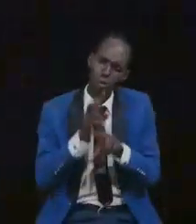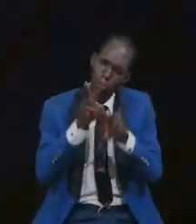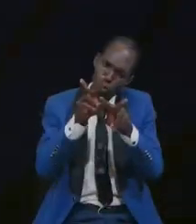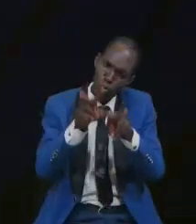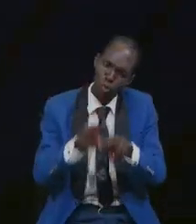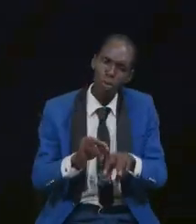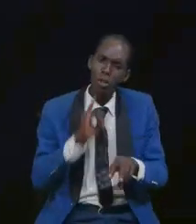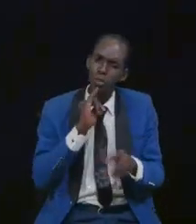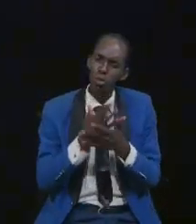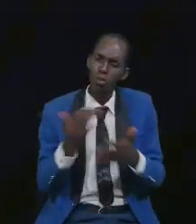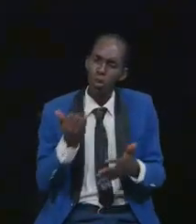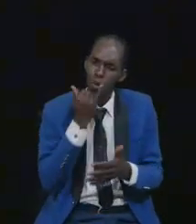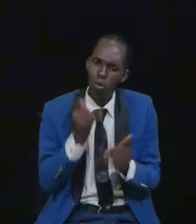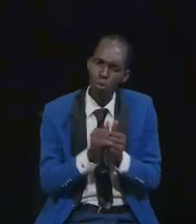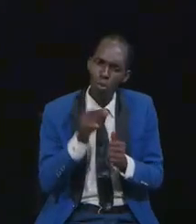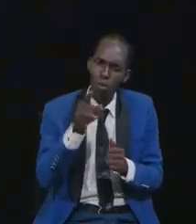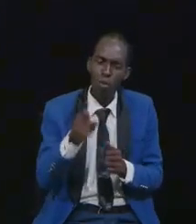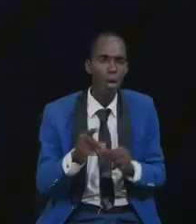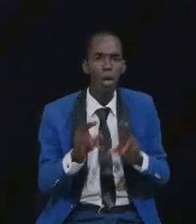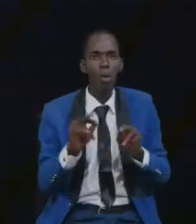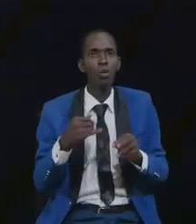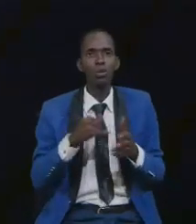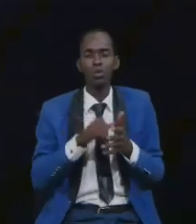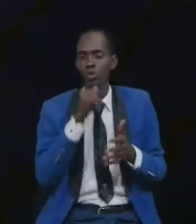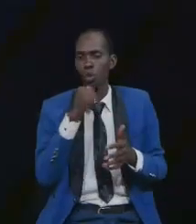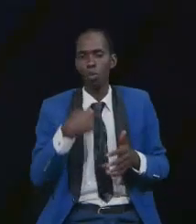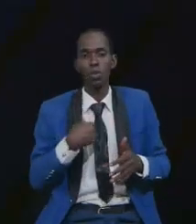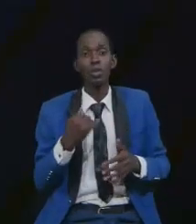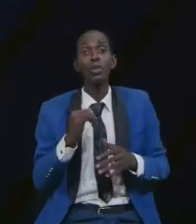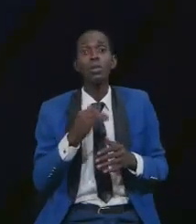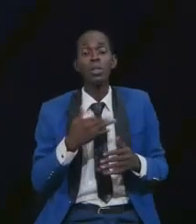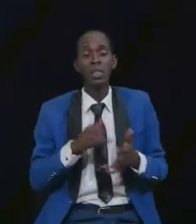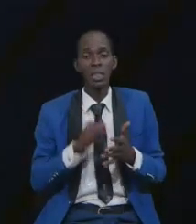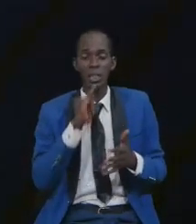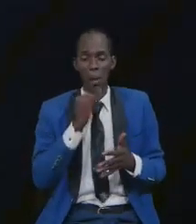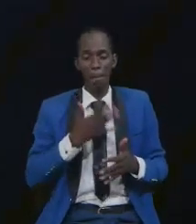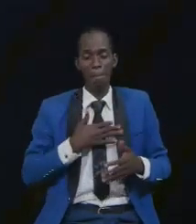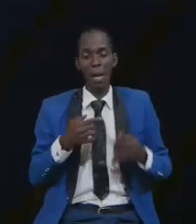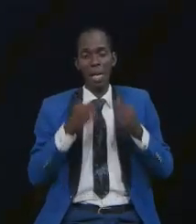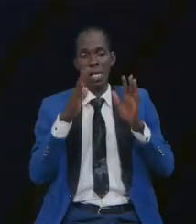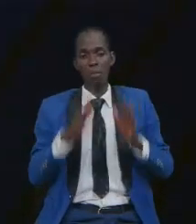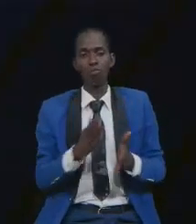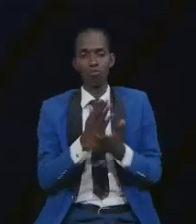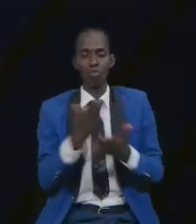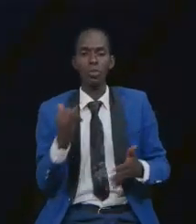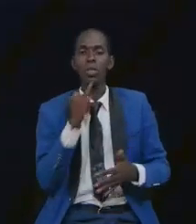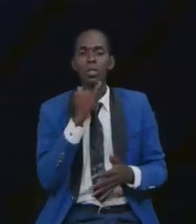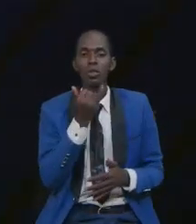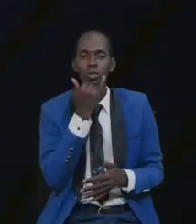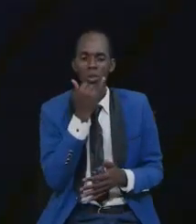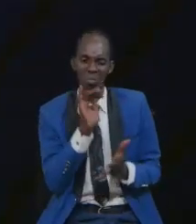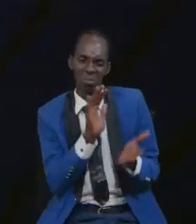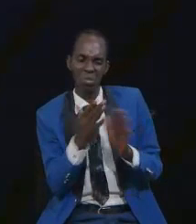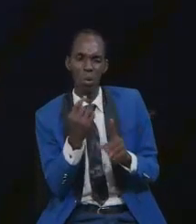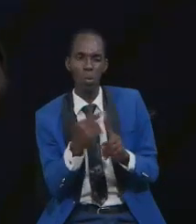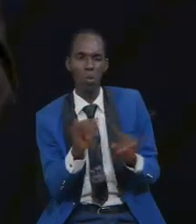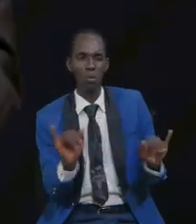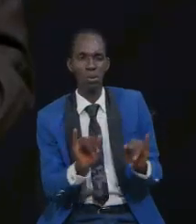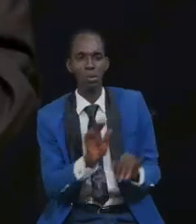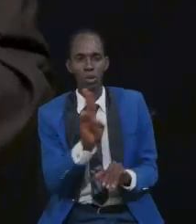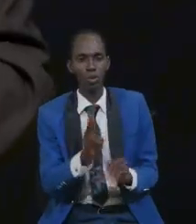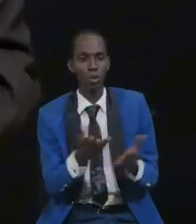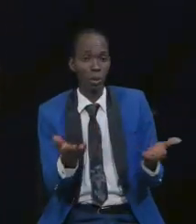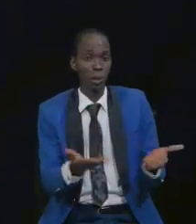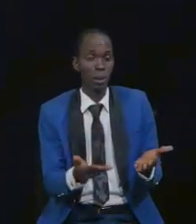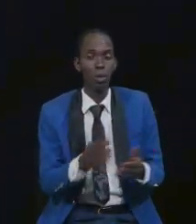is disturbing. That's the language here. That's what they are saying here. It says, let it be for thine enemy.